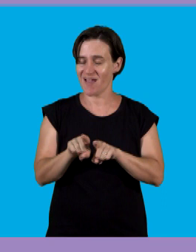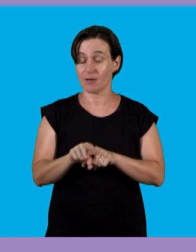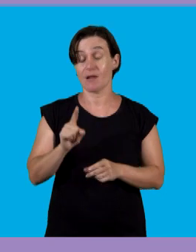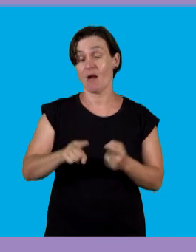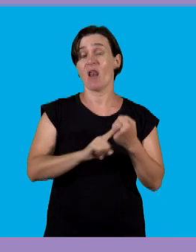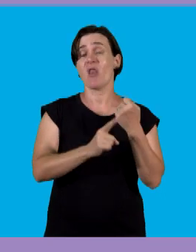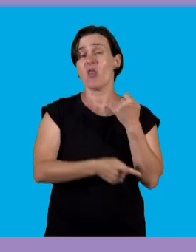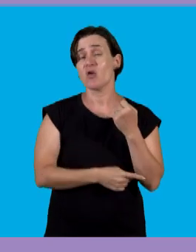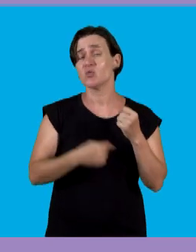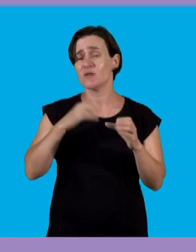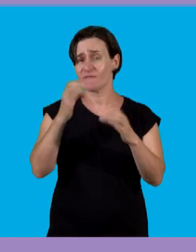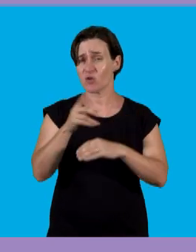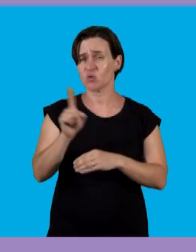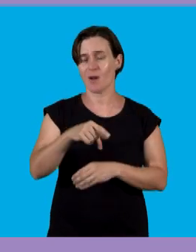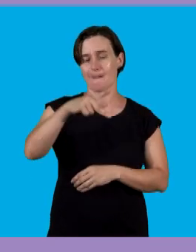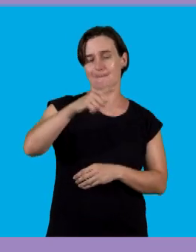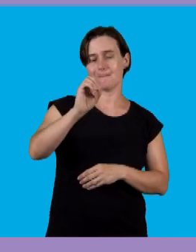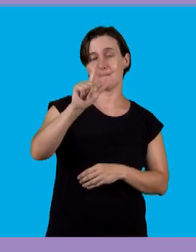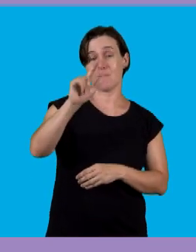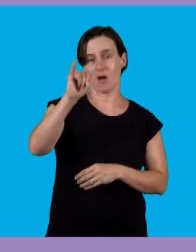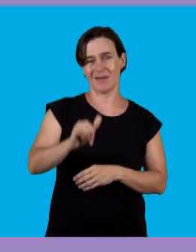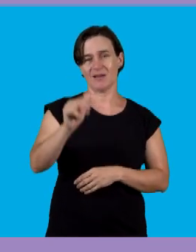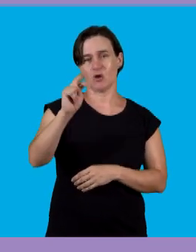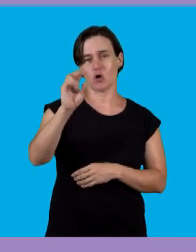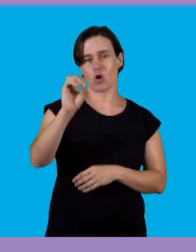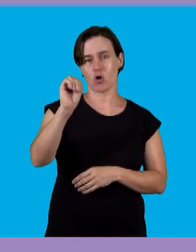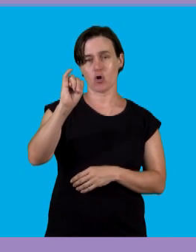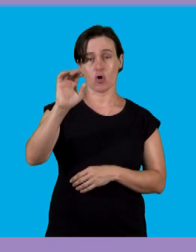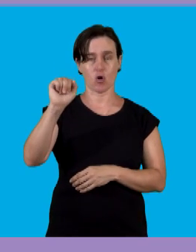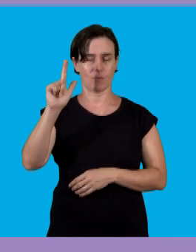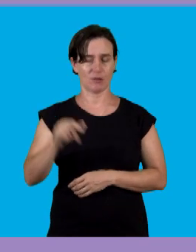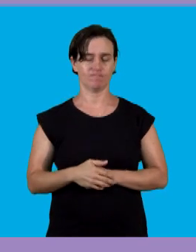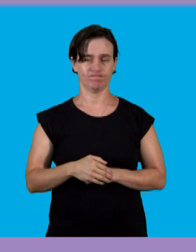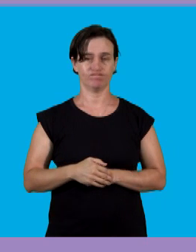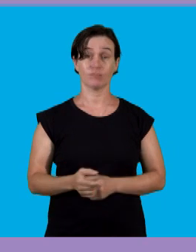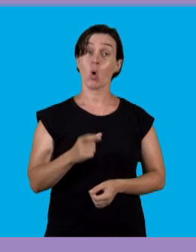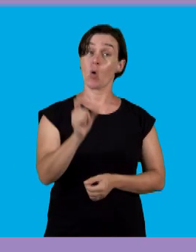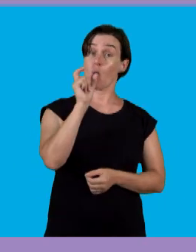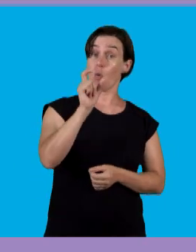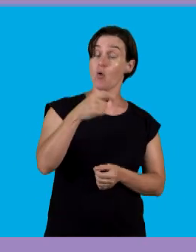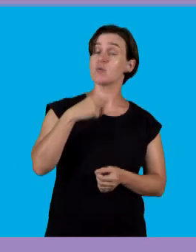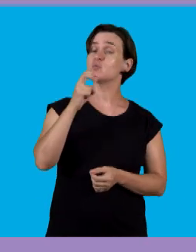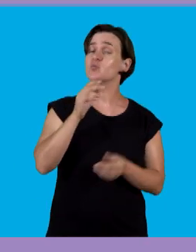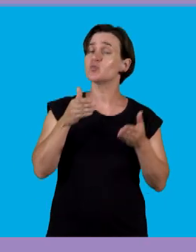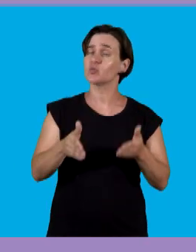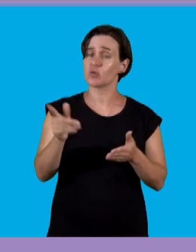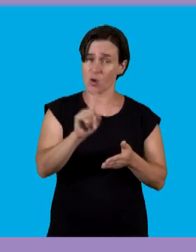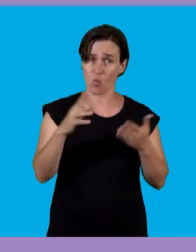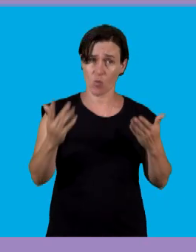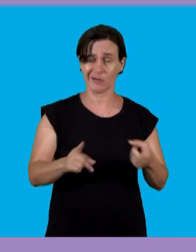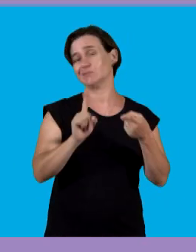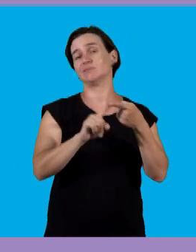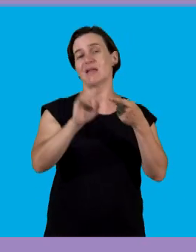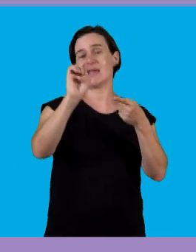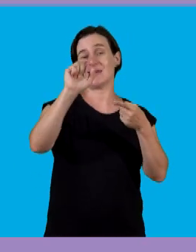and lastly we were focusing on those polynomials. Then the keywords that we used